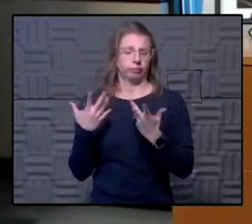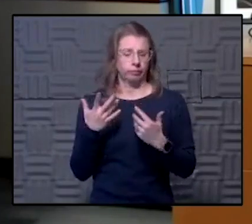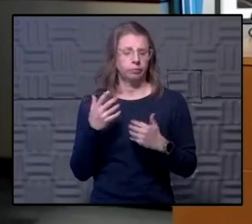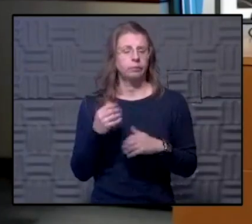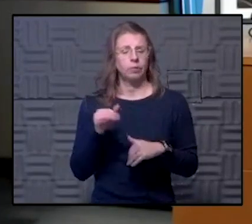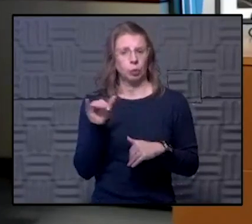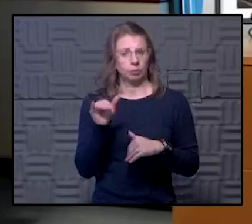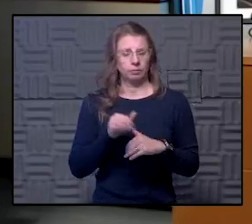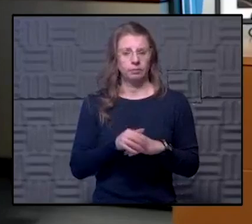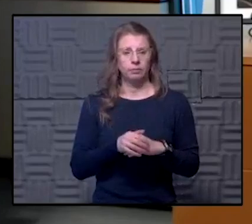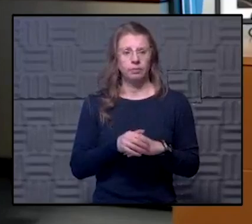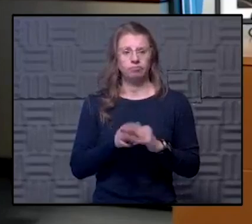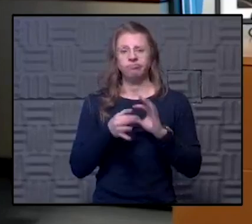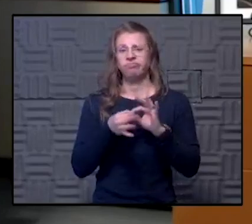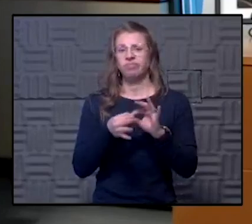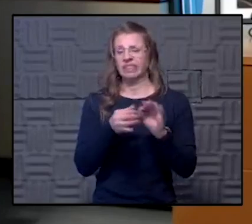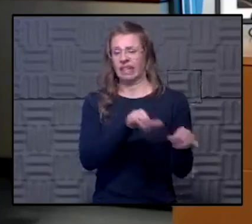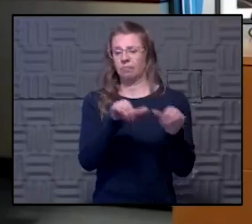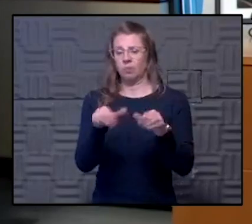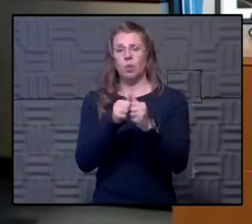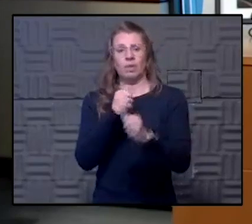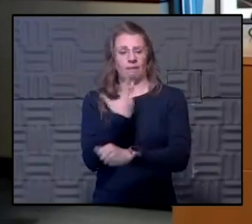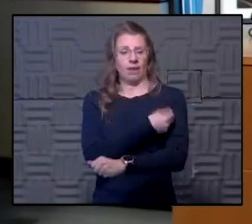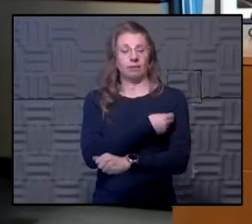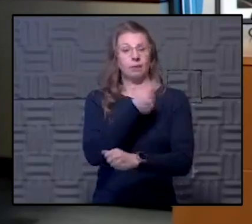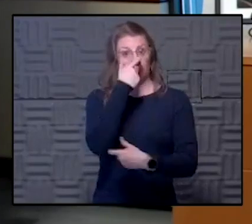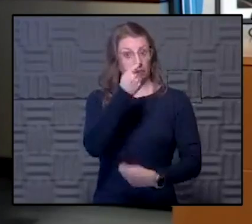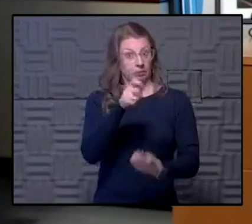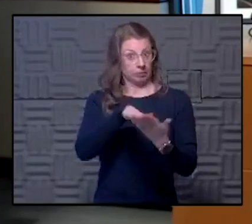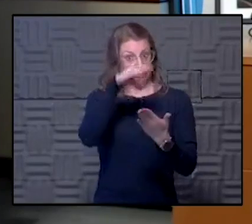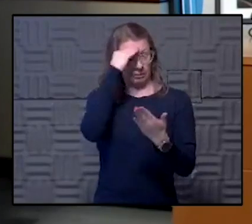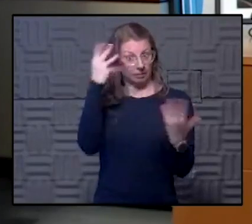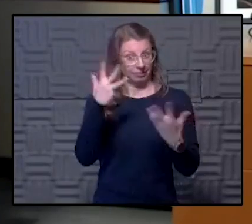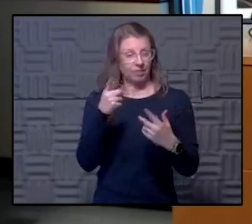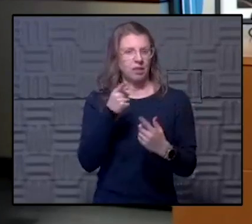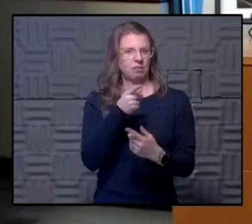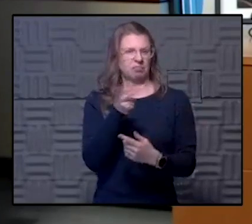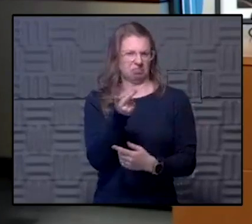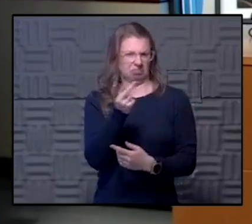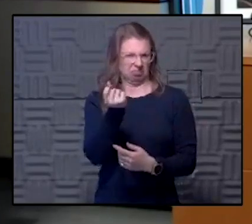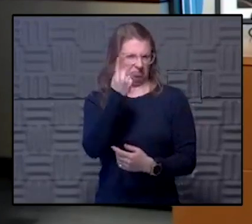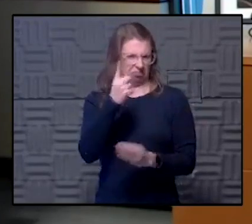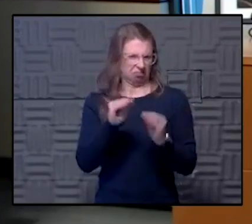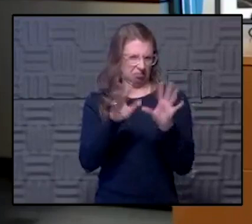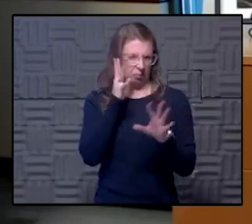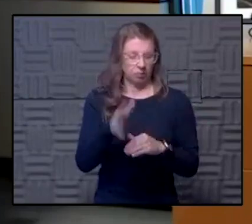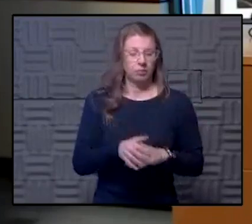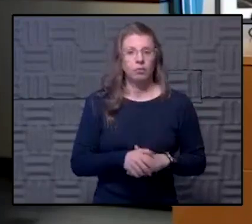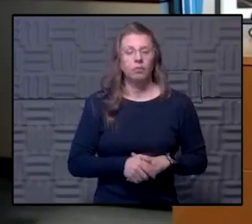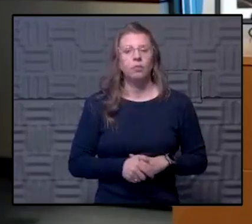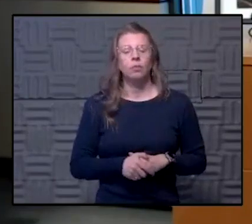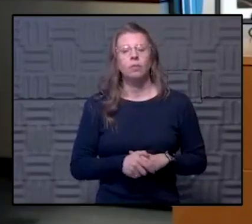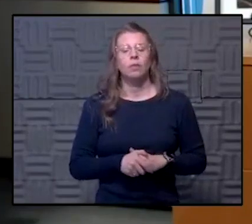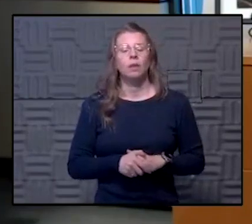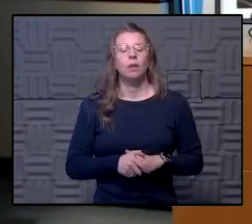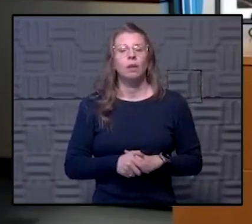We're going to do the same thing with vaccinations. An interesting finding, and you guys will understand this perfectly well, is that the